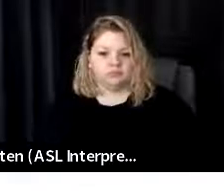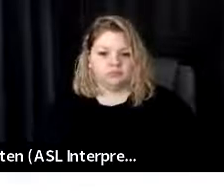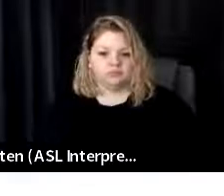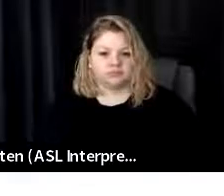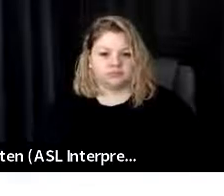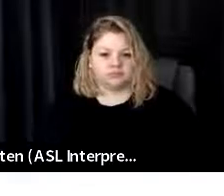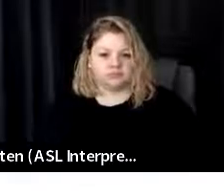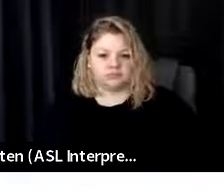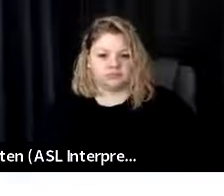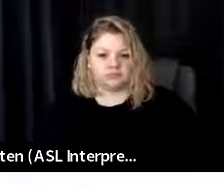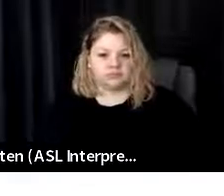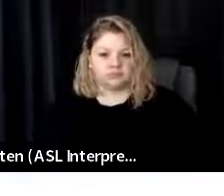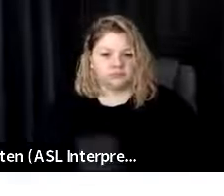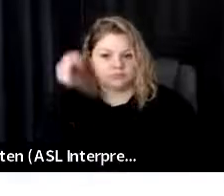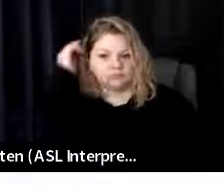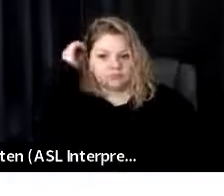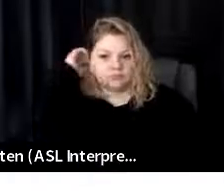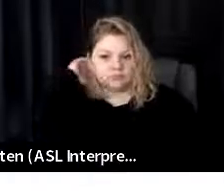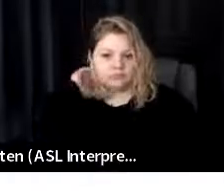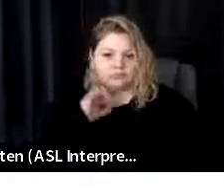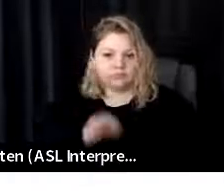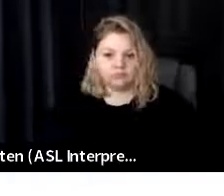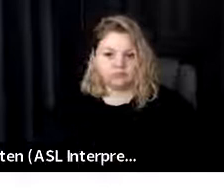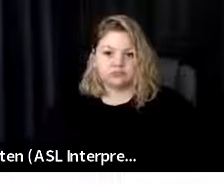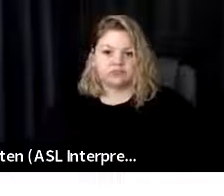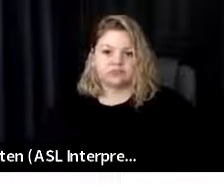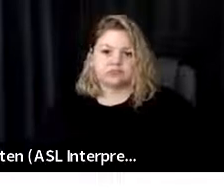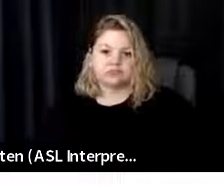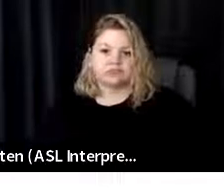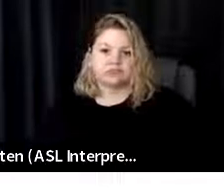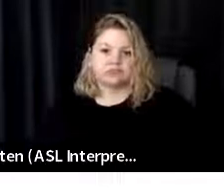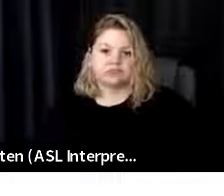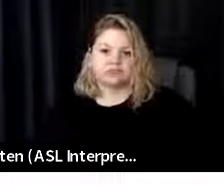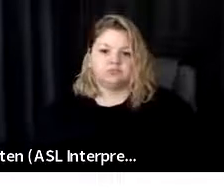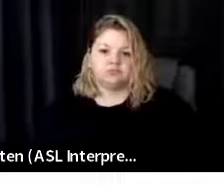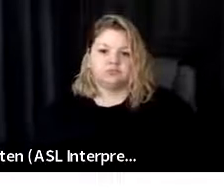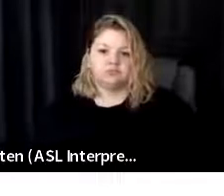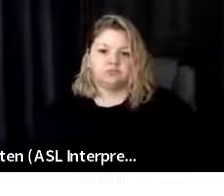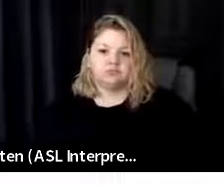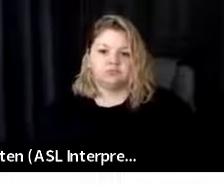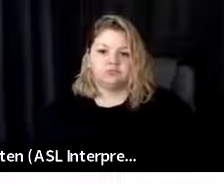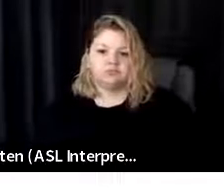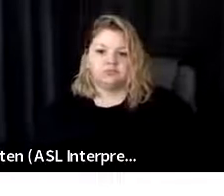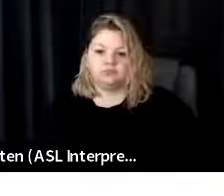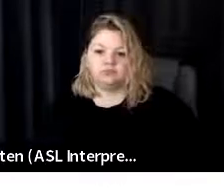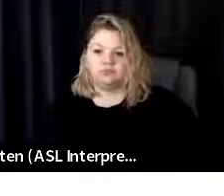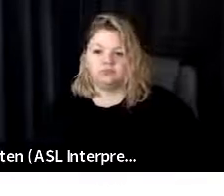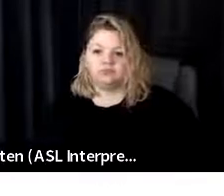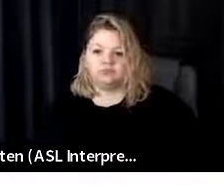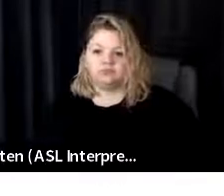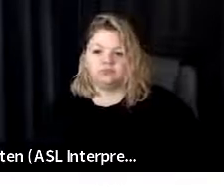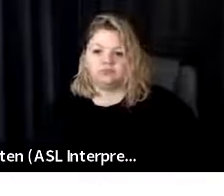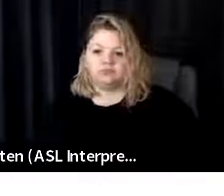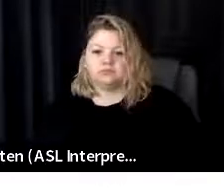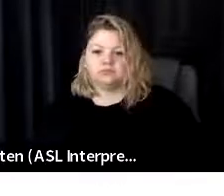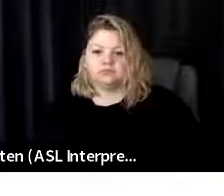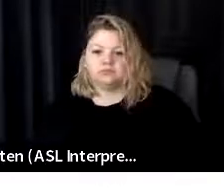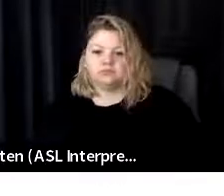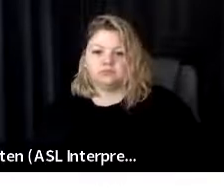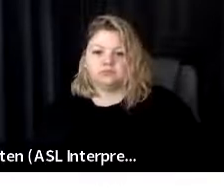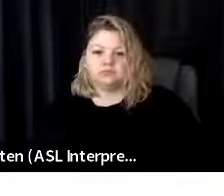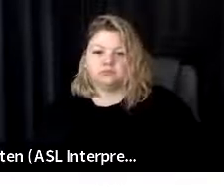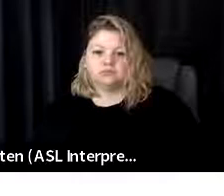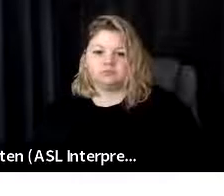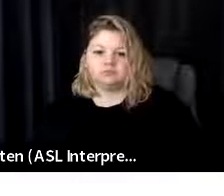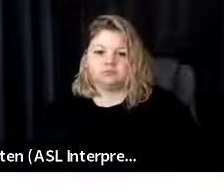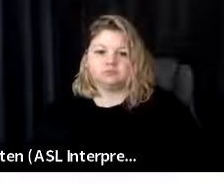tại là chị đang tham gia cái buổi họp bằng tiếng Việt và những cái thứ tiếng khác, và xin vui lòng hãy chọn ngôn